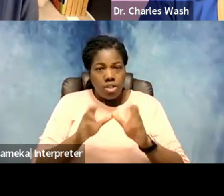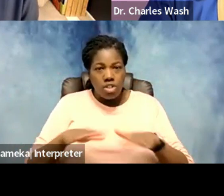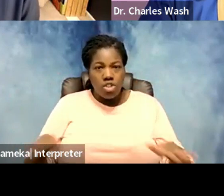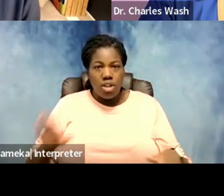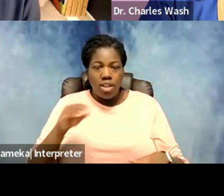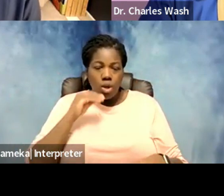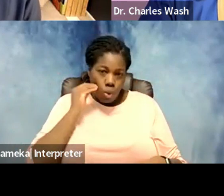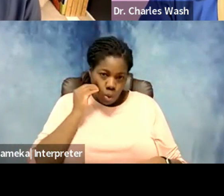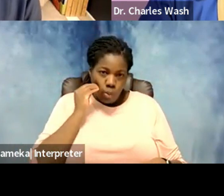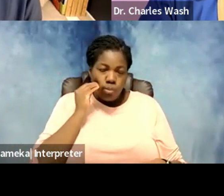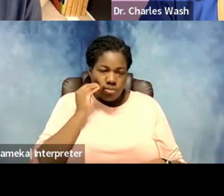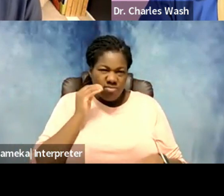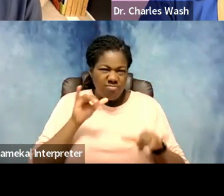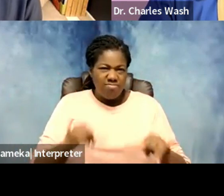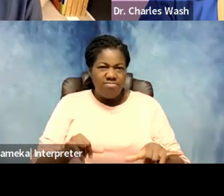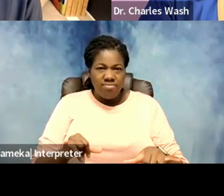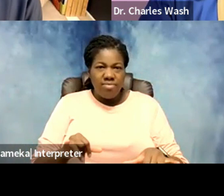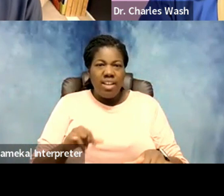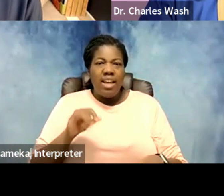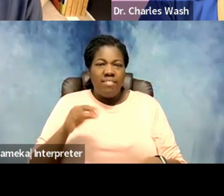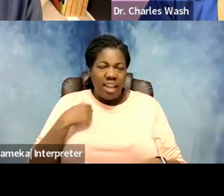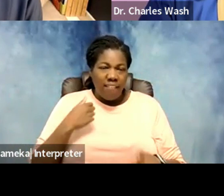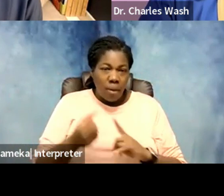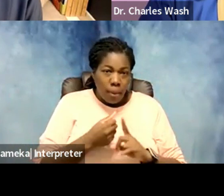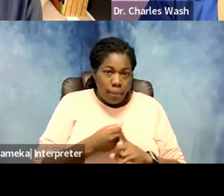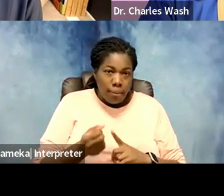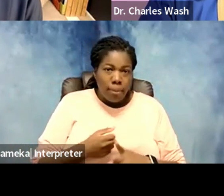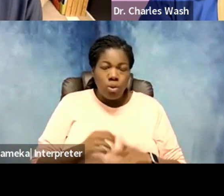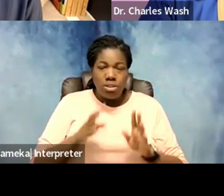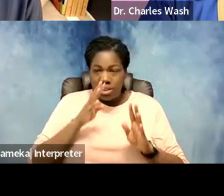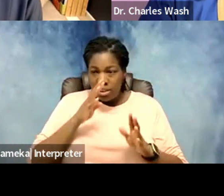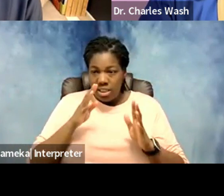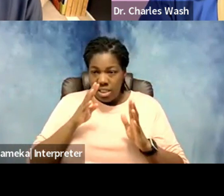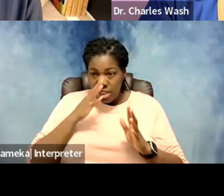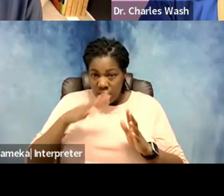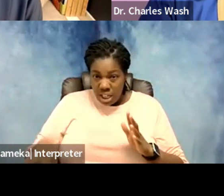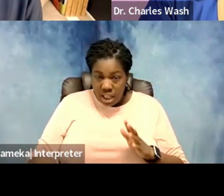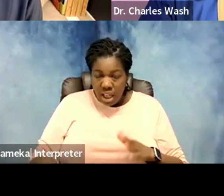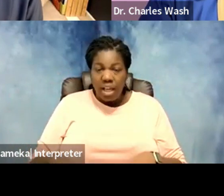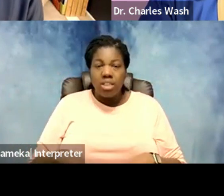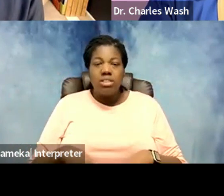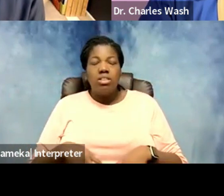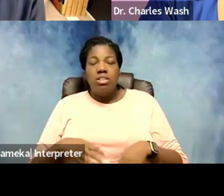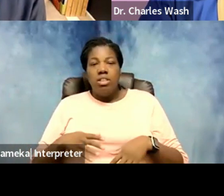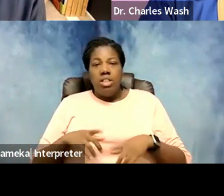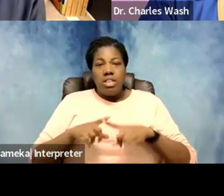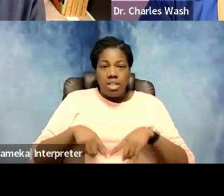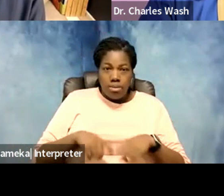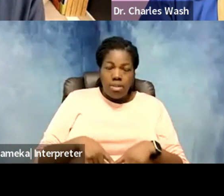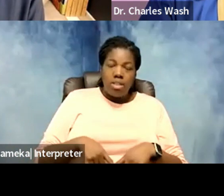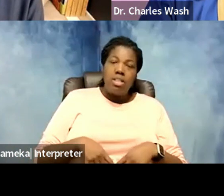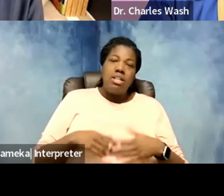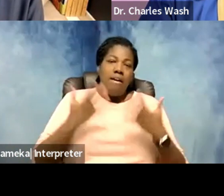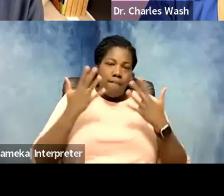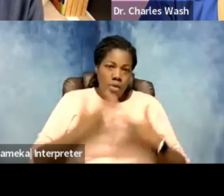homes. Children that are facing abuse, neglect, dependency, our goal is always to keep them in the homes. Unfortunately,